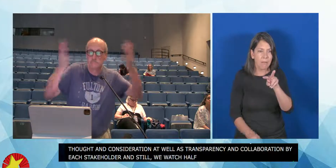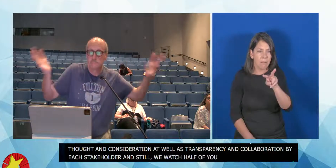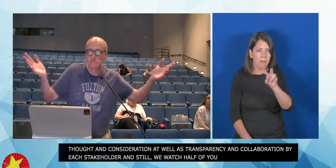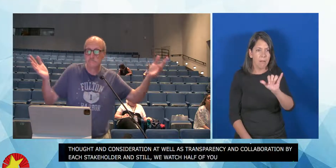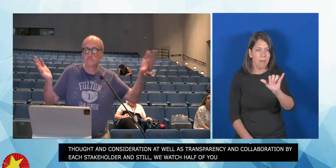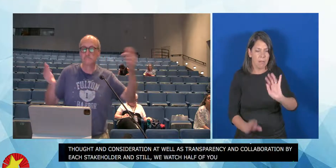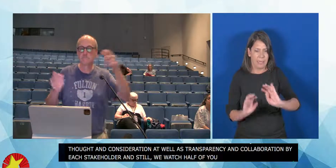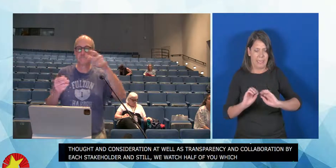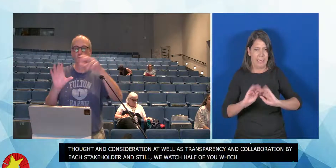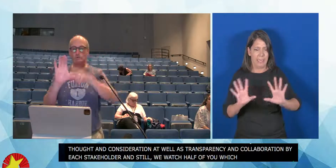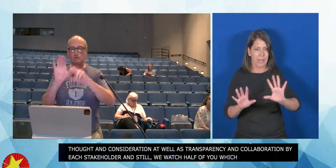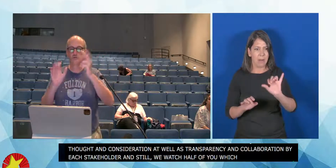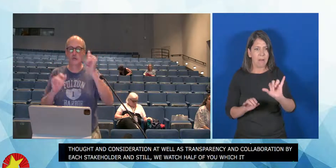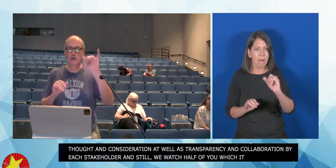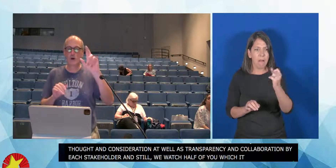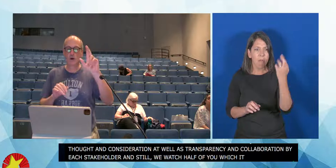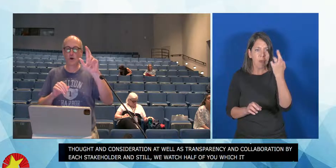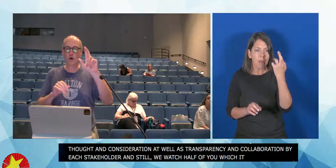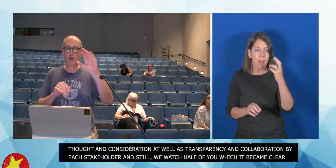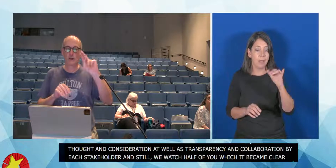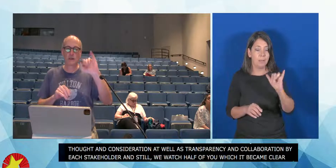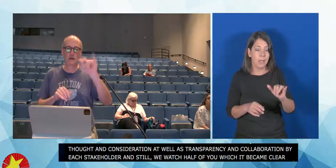that on short notice,